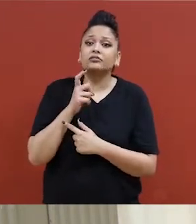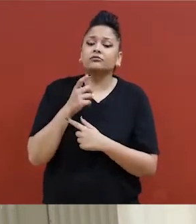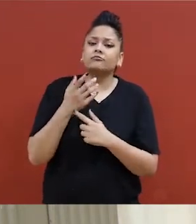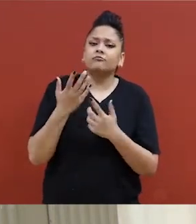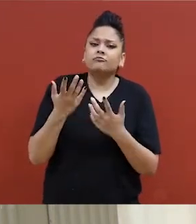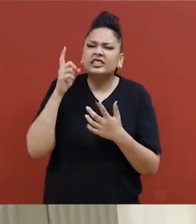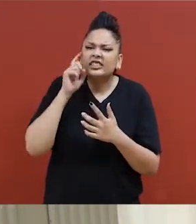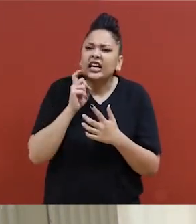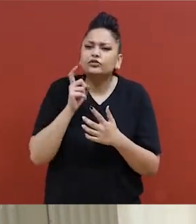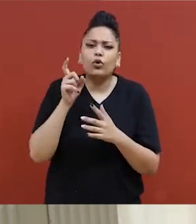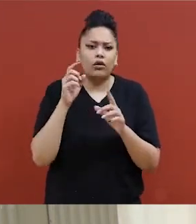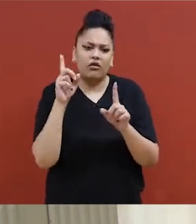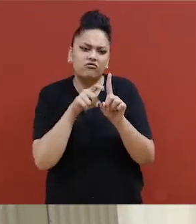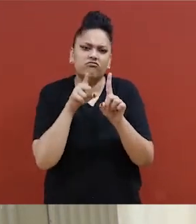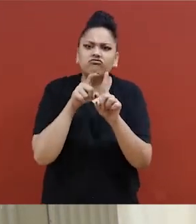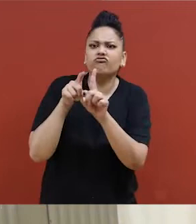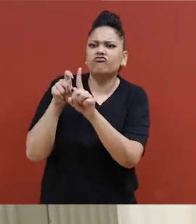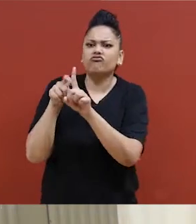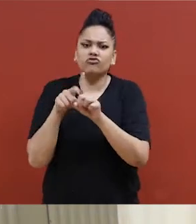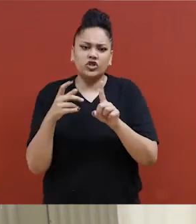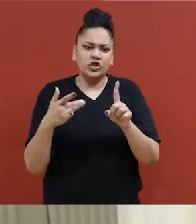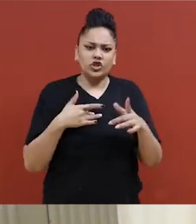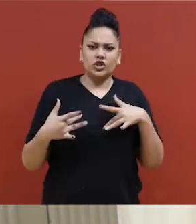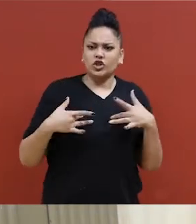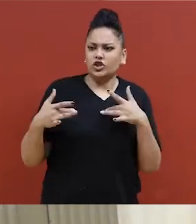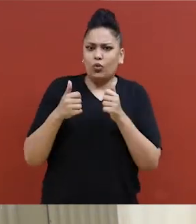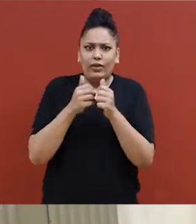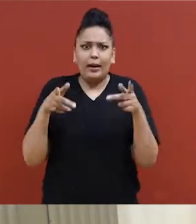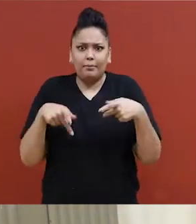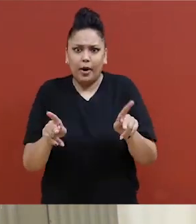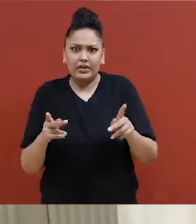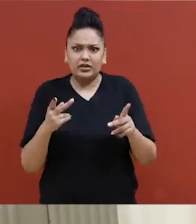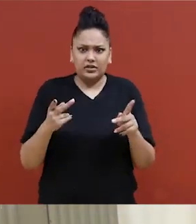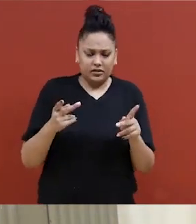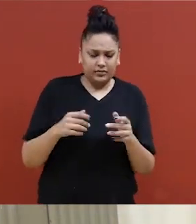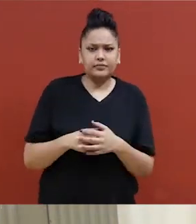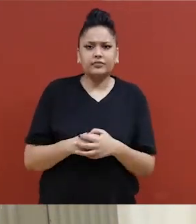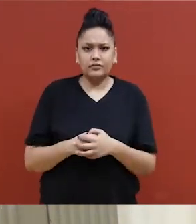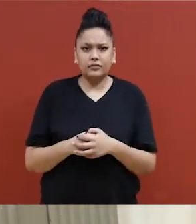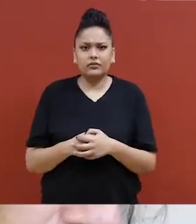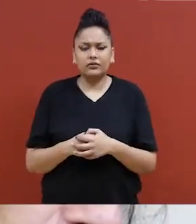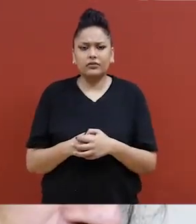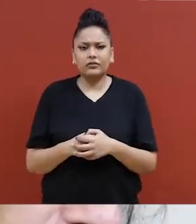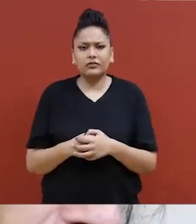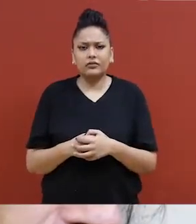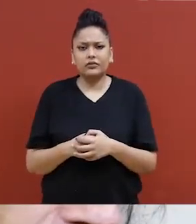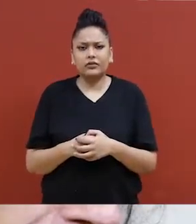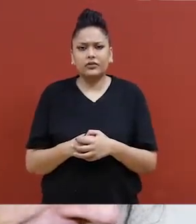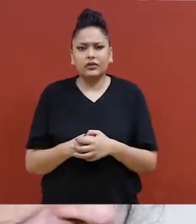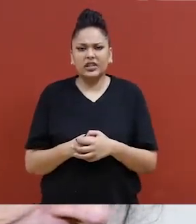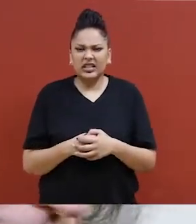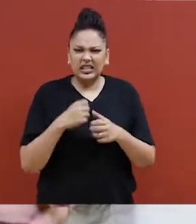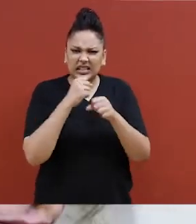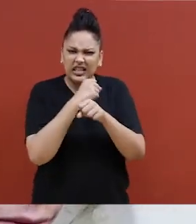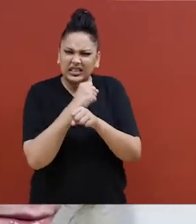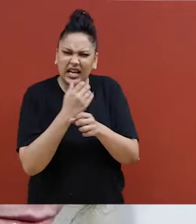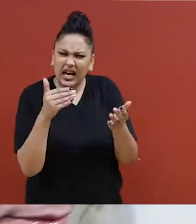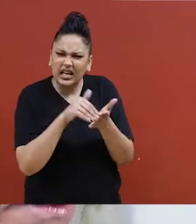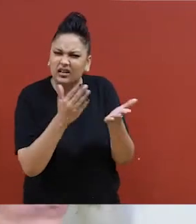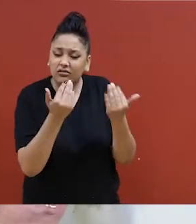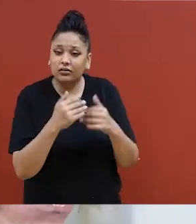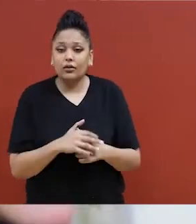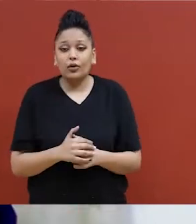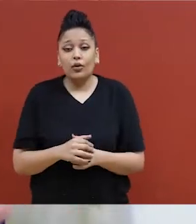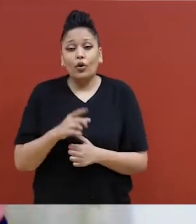butt. That is sexual assault. Objectifying our bodies. Right? More than 1 out of every